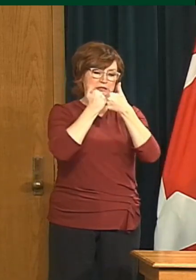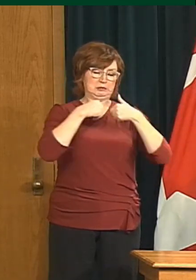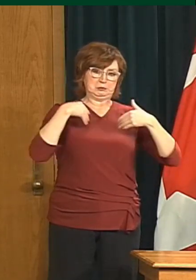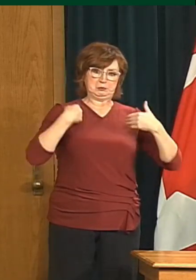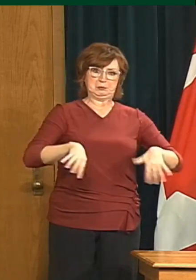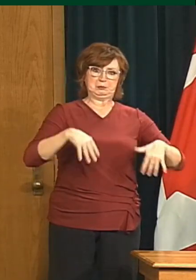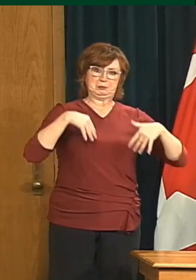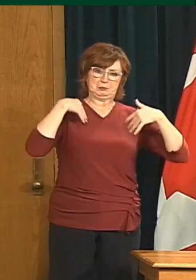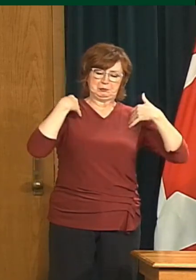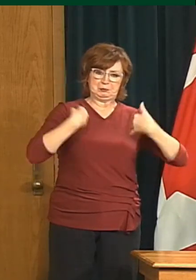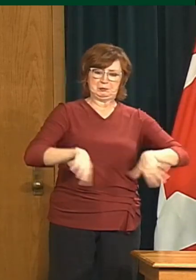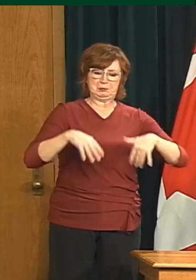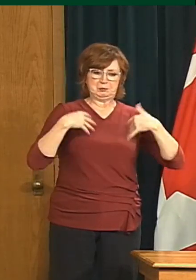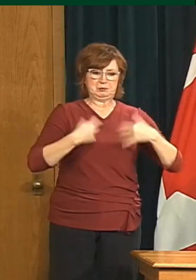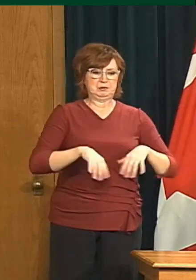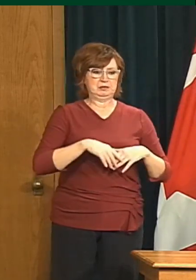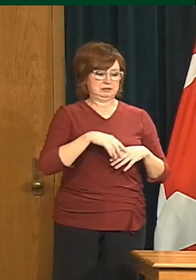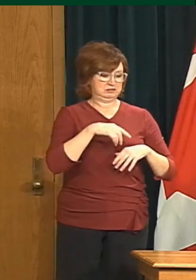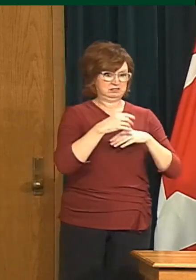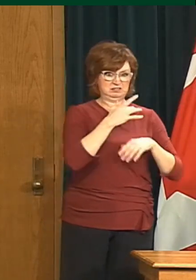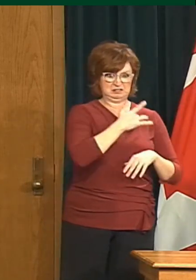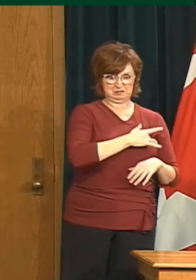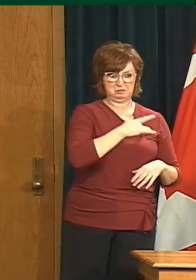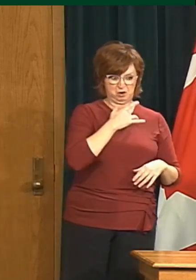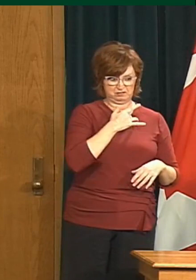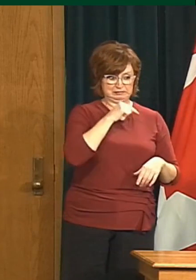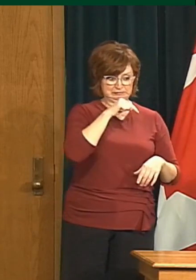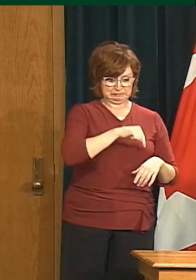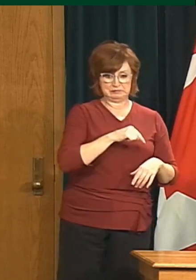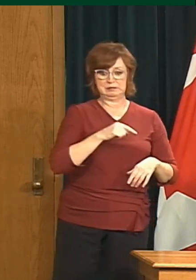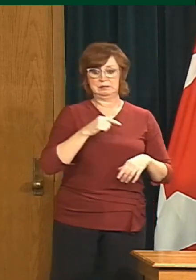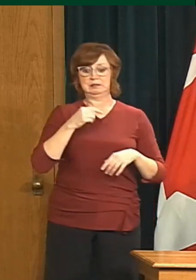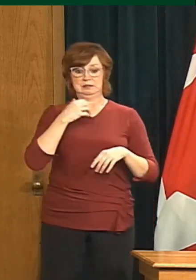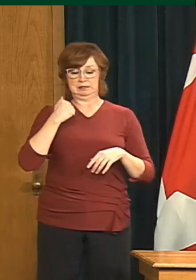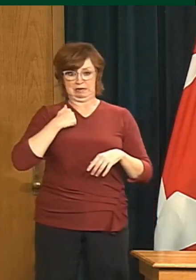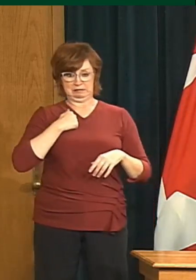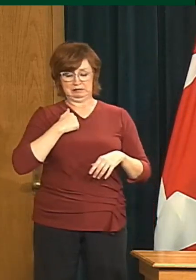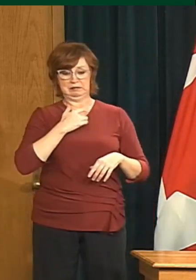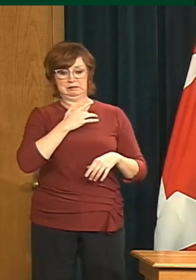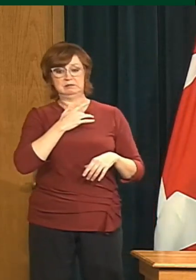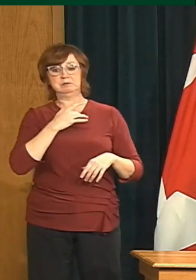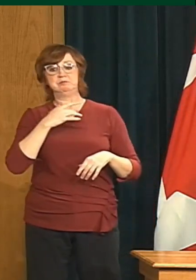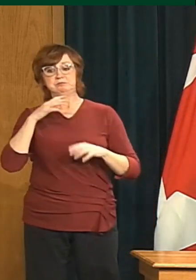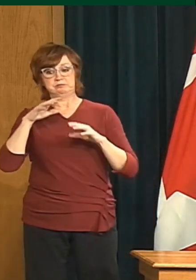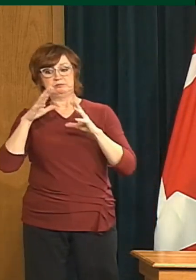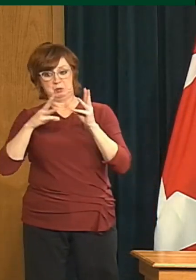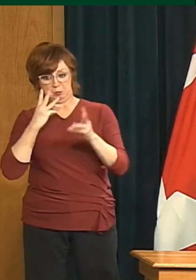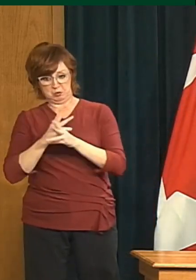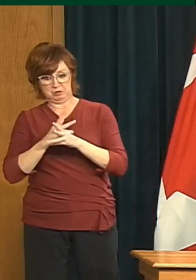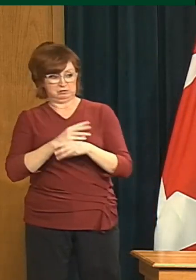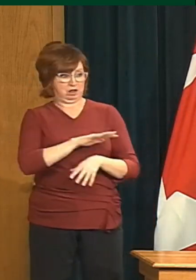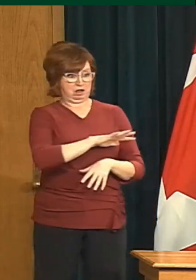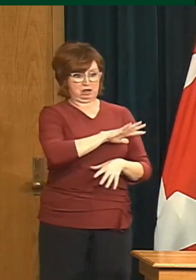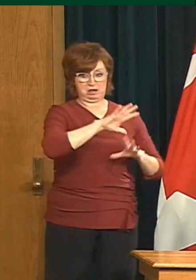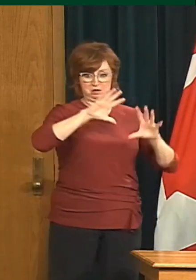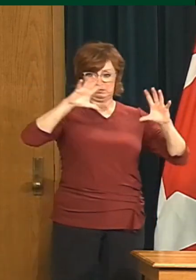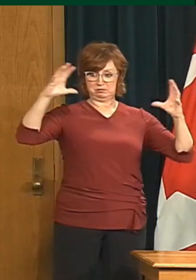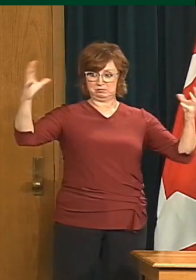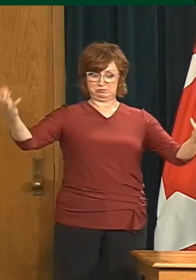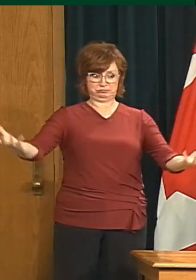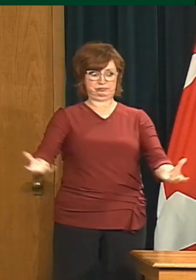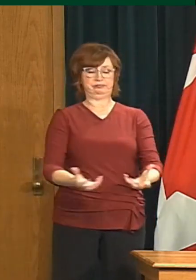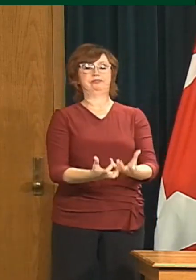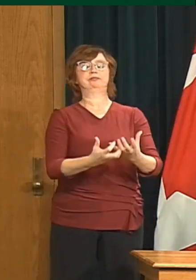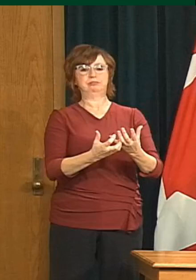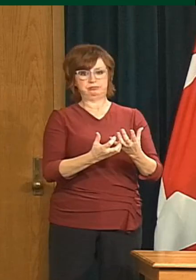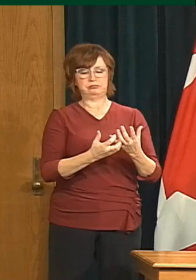world. The COVID-19 pandemic is having a major impact on the economies and finances of every jurisdiction in our country